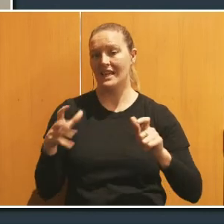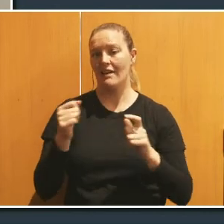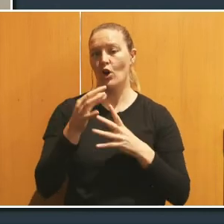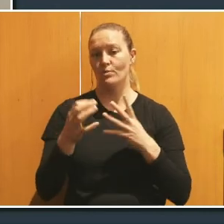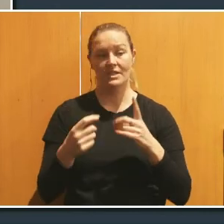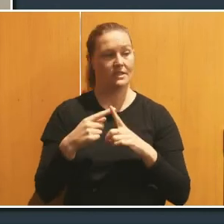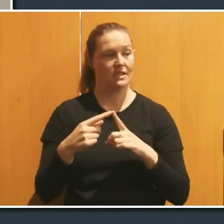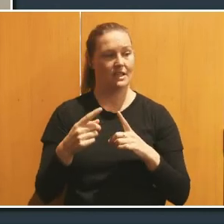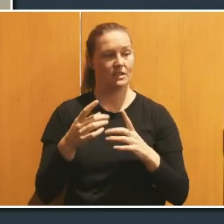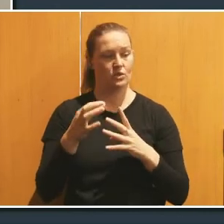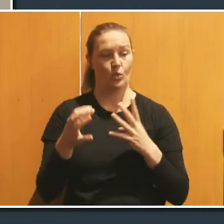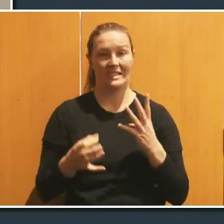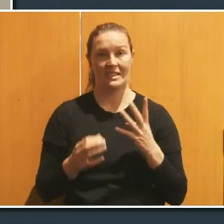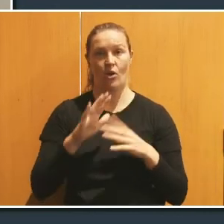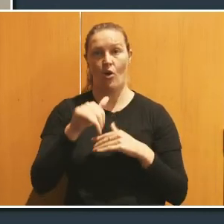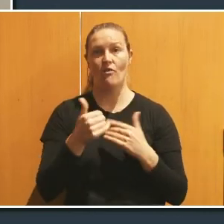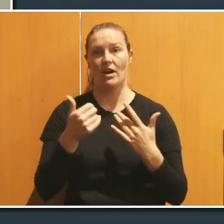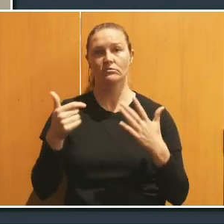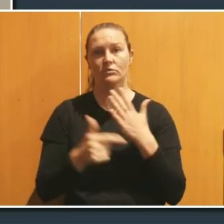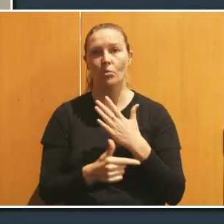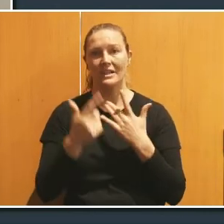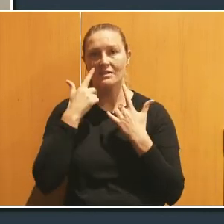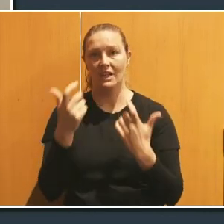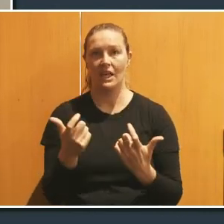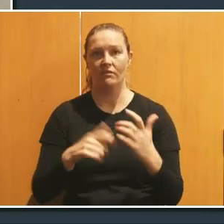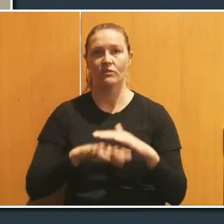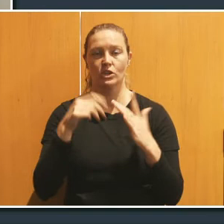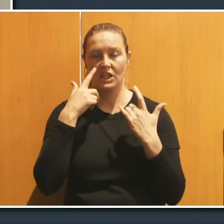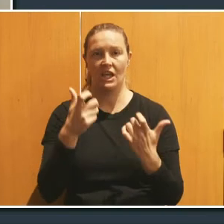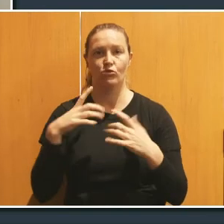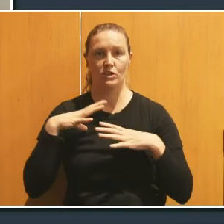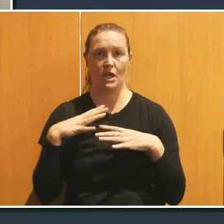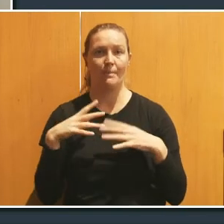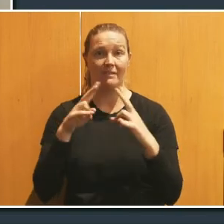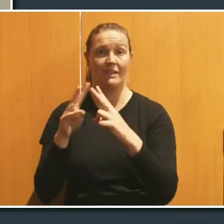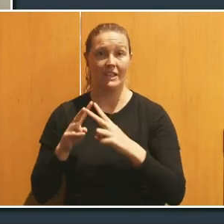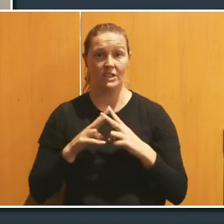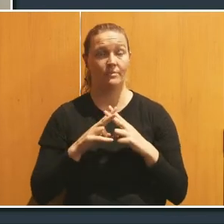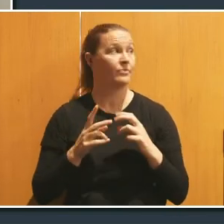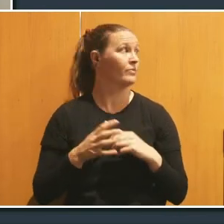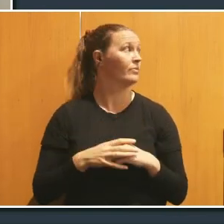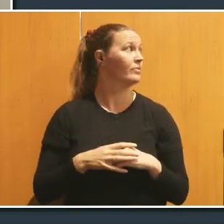choice, including comprehensive care retirement villages. So I'll skip through